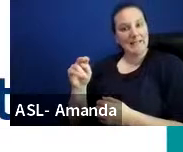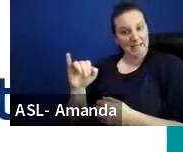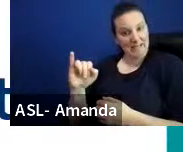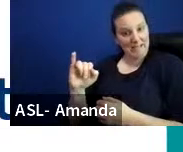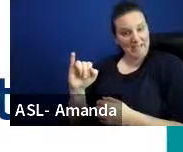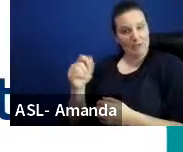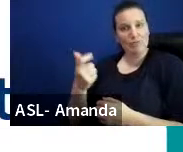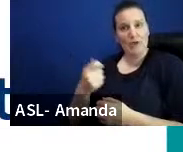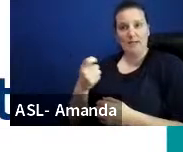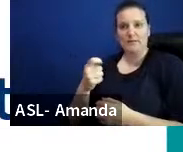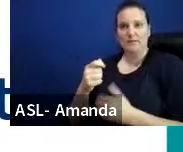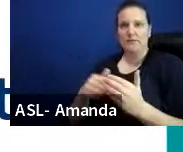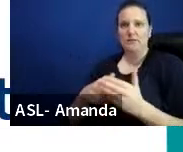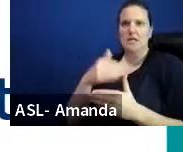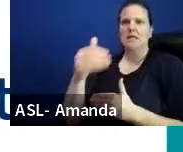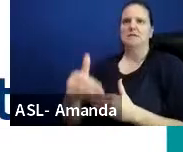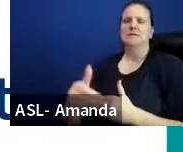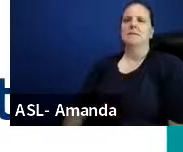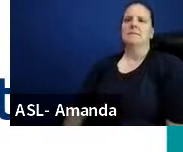Next slide, please.